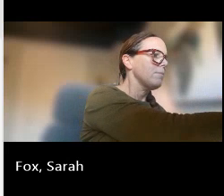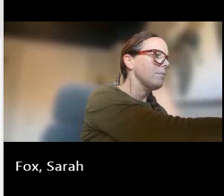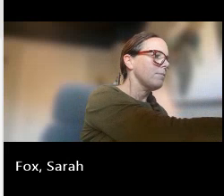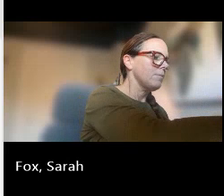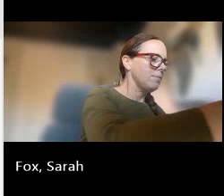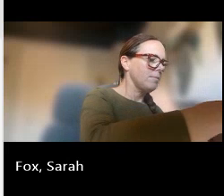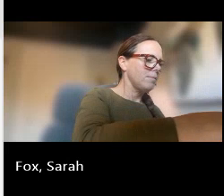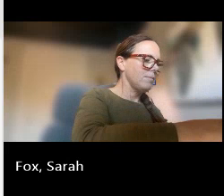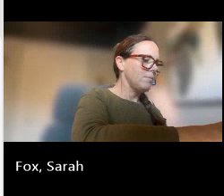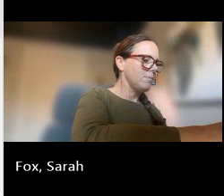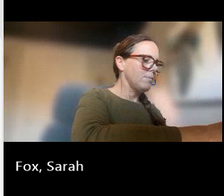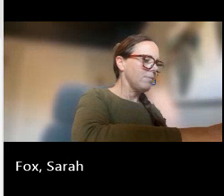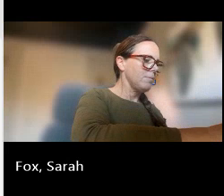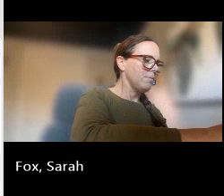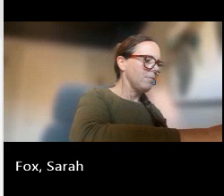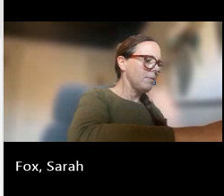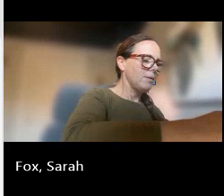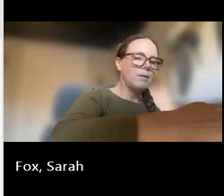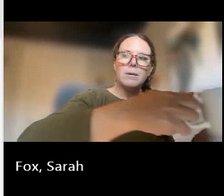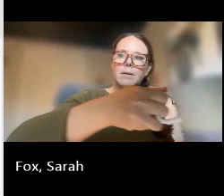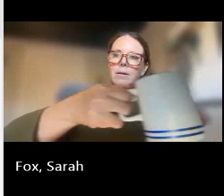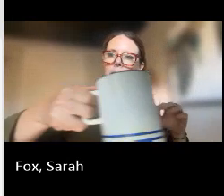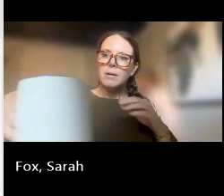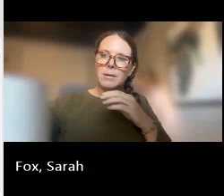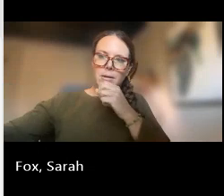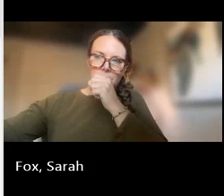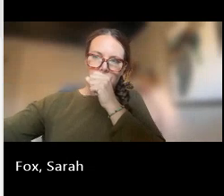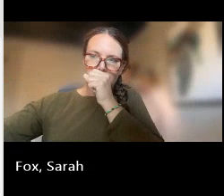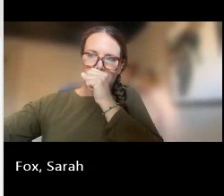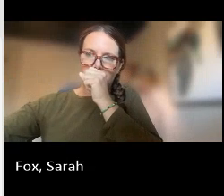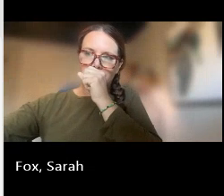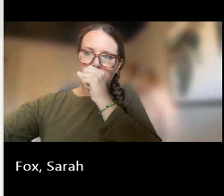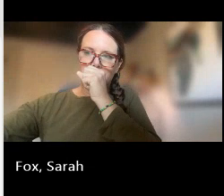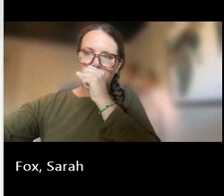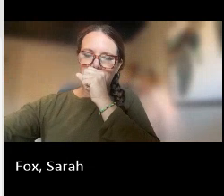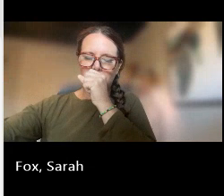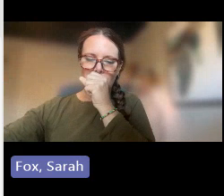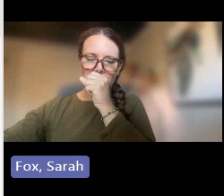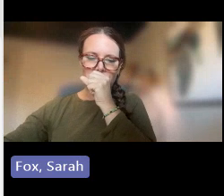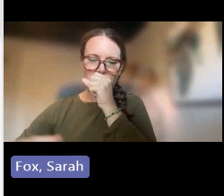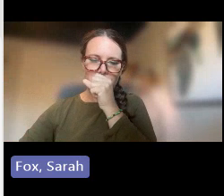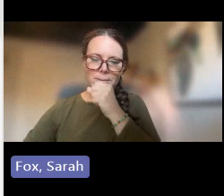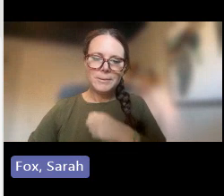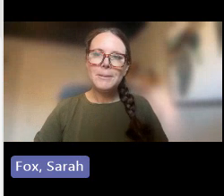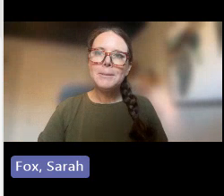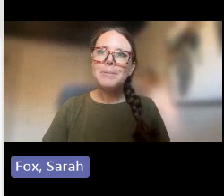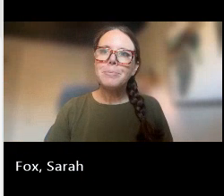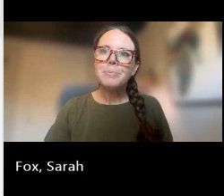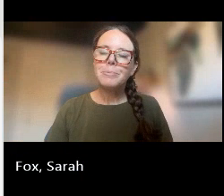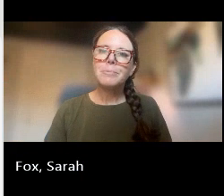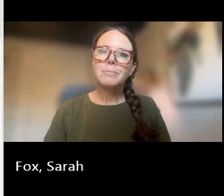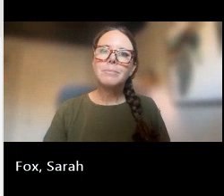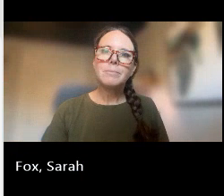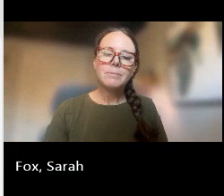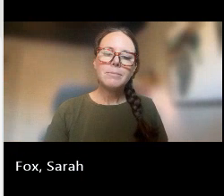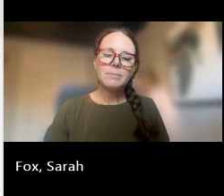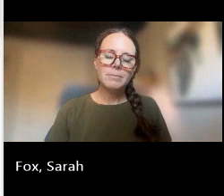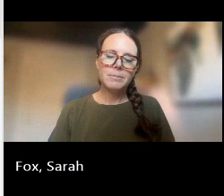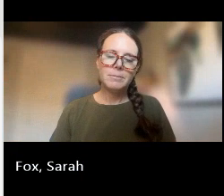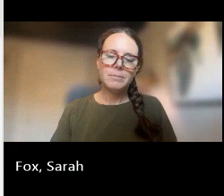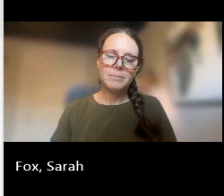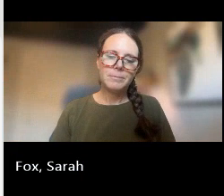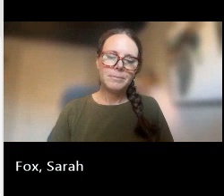way we would handle that way. And because we contract with everyone we award to, we would put language in specific to it's outside,